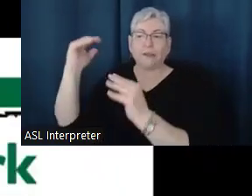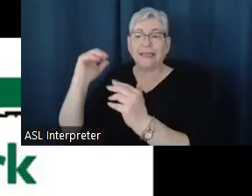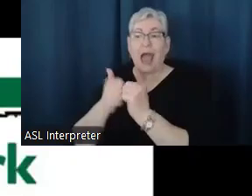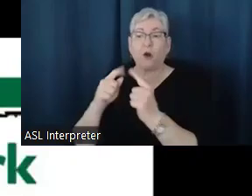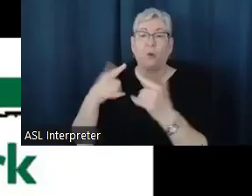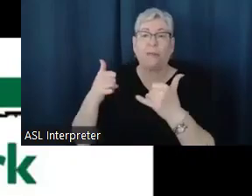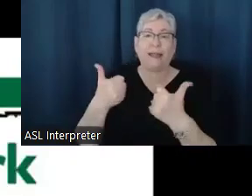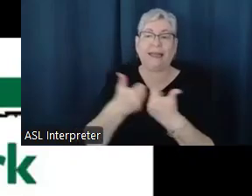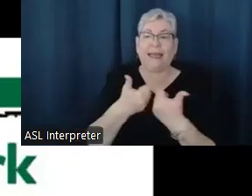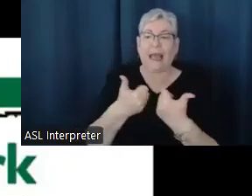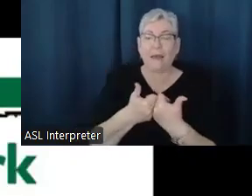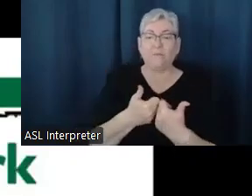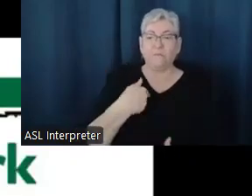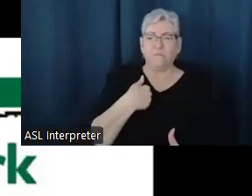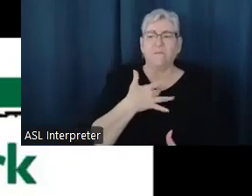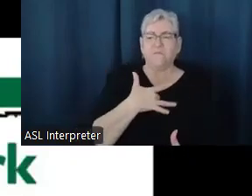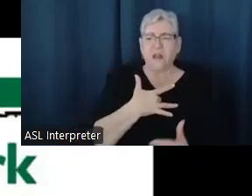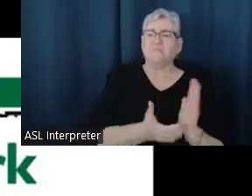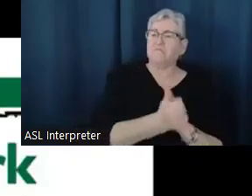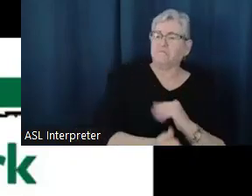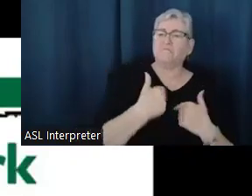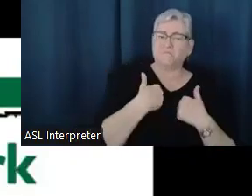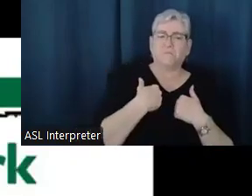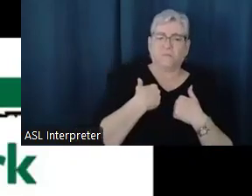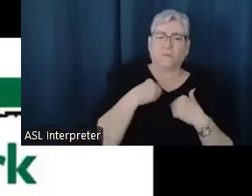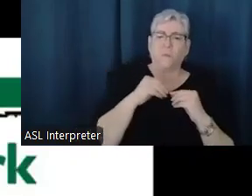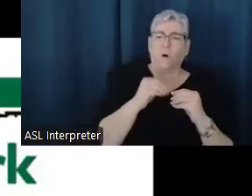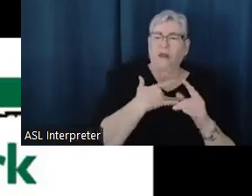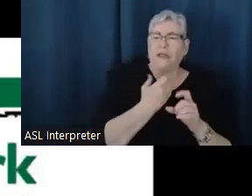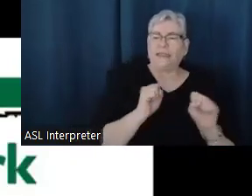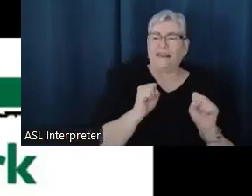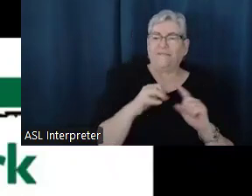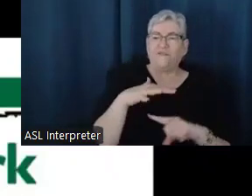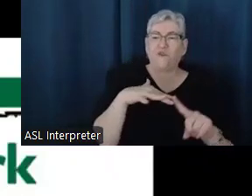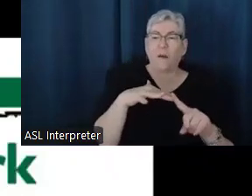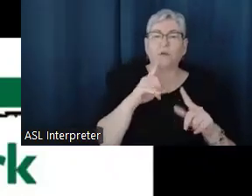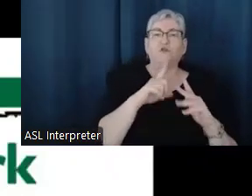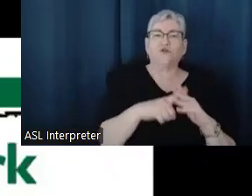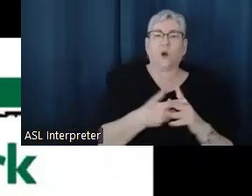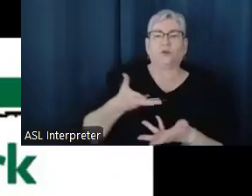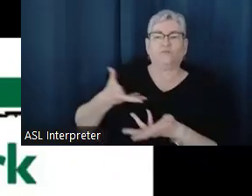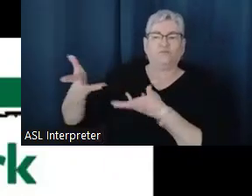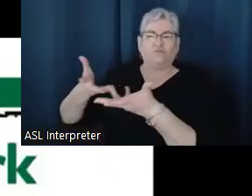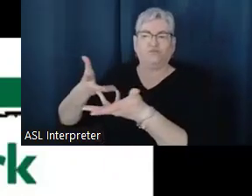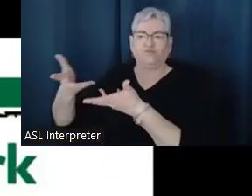they feel a little bit more confident in a safer environment, so that they can start to engage in that social